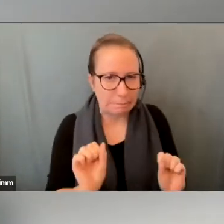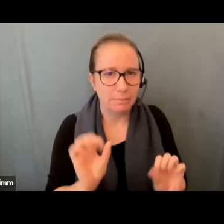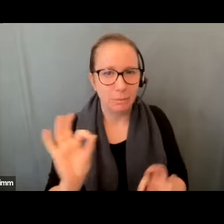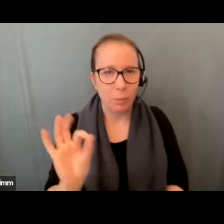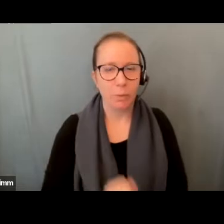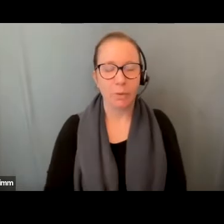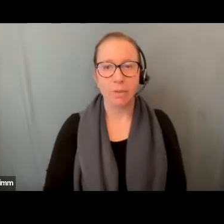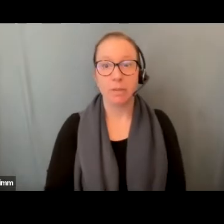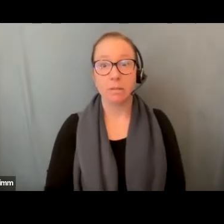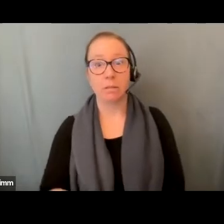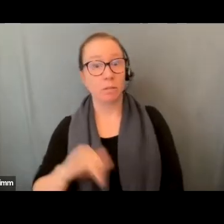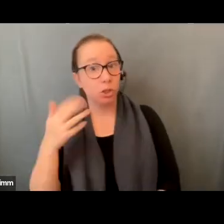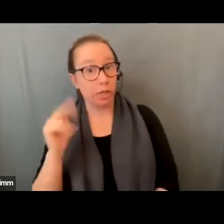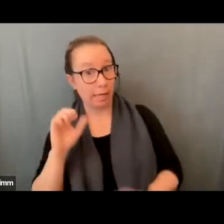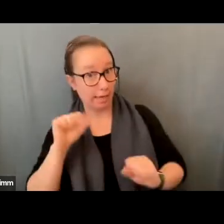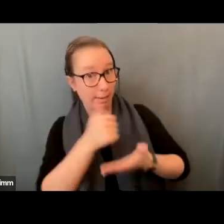Is there anything I can do to help?